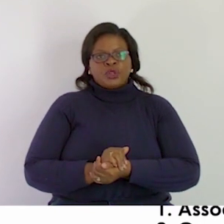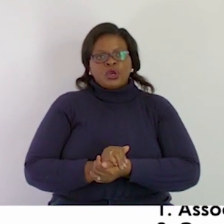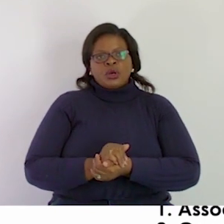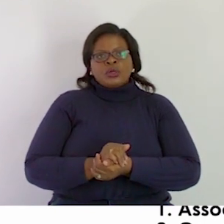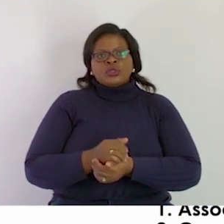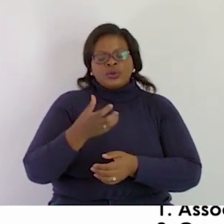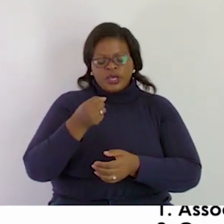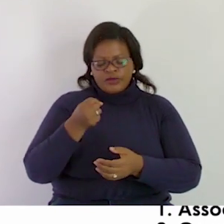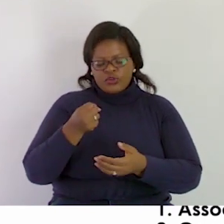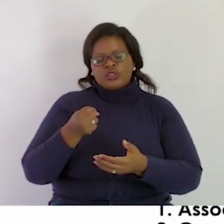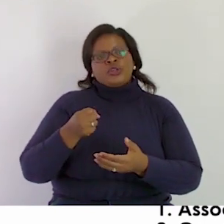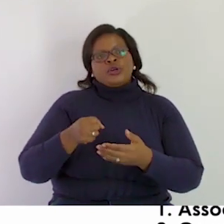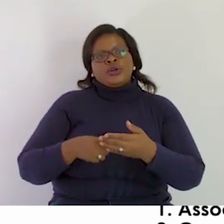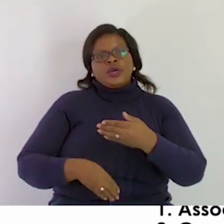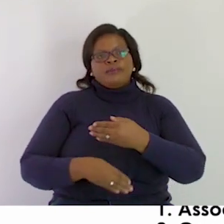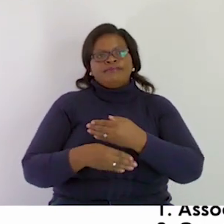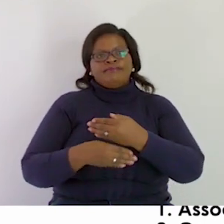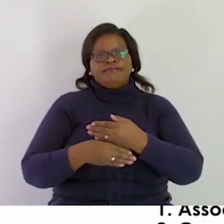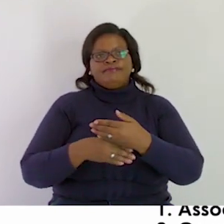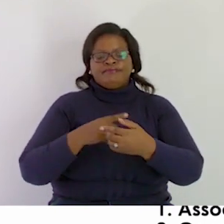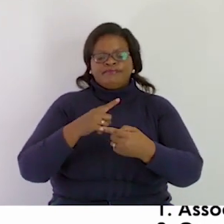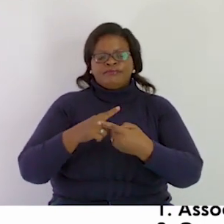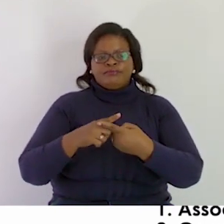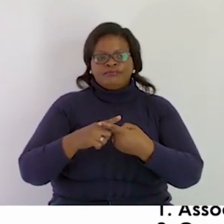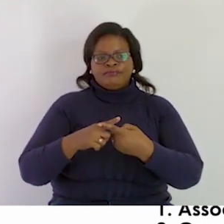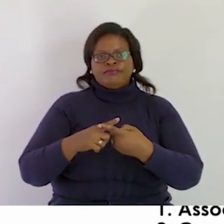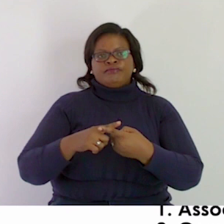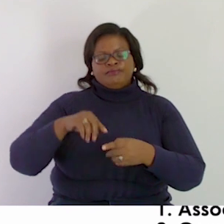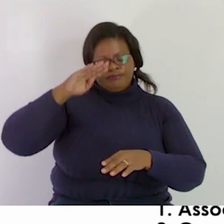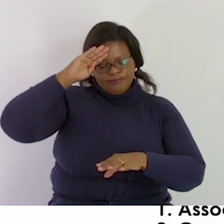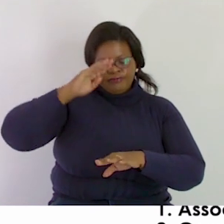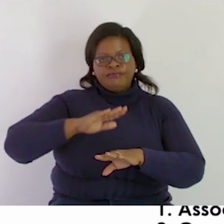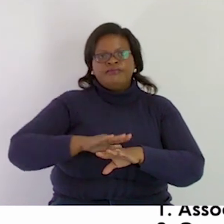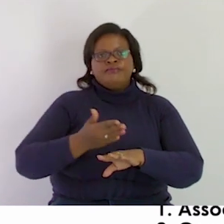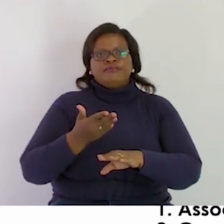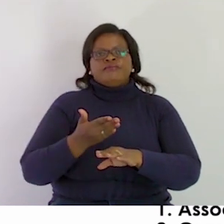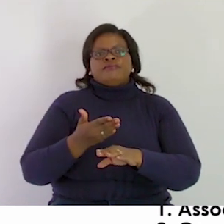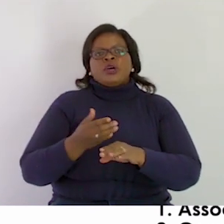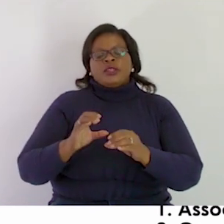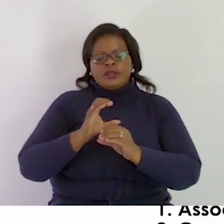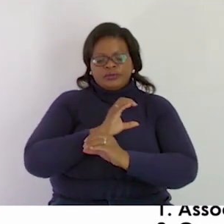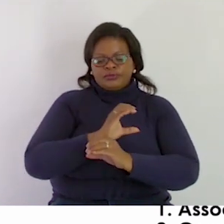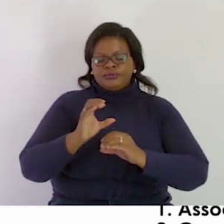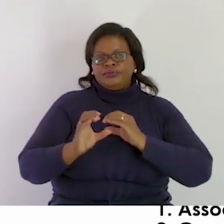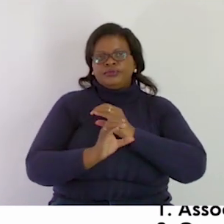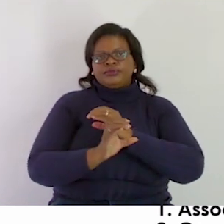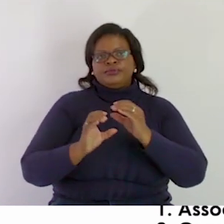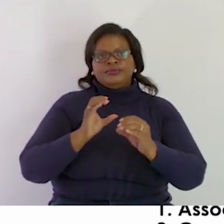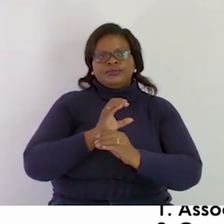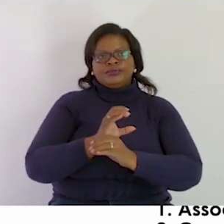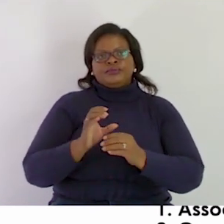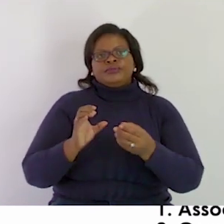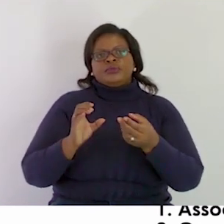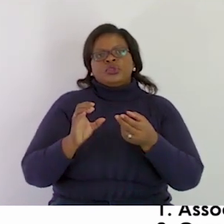property, commutative property, and distributive property. The first two,